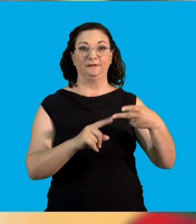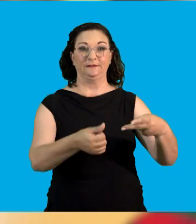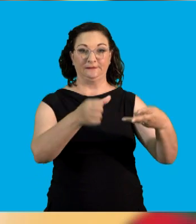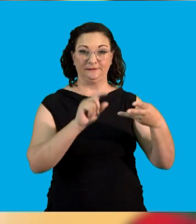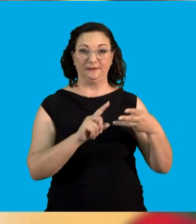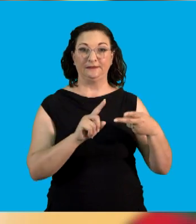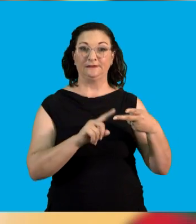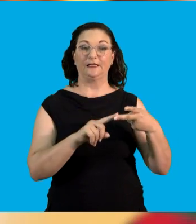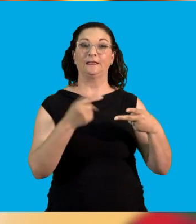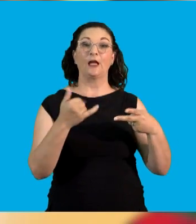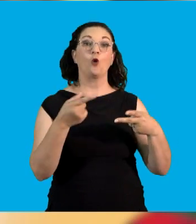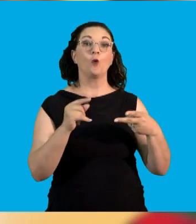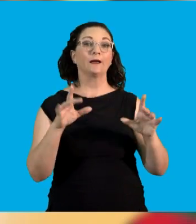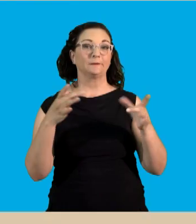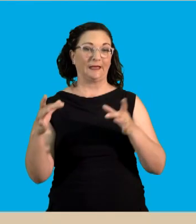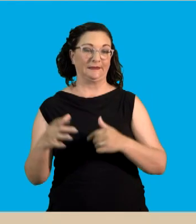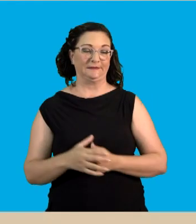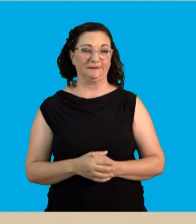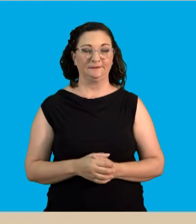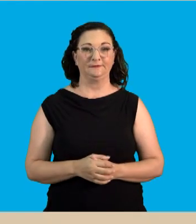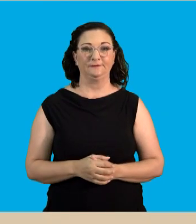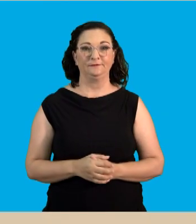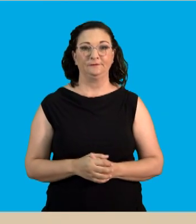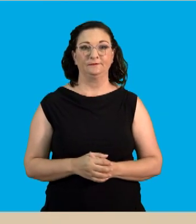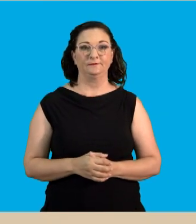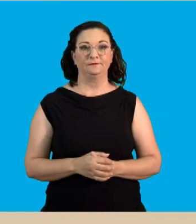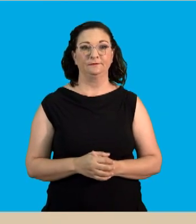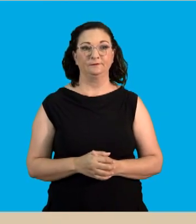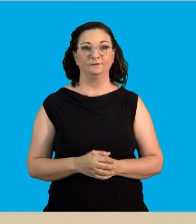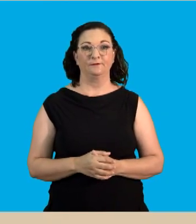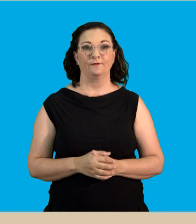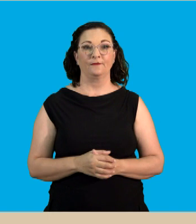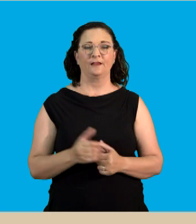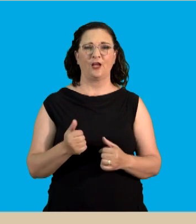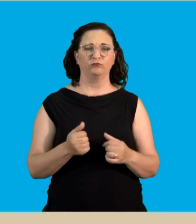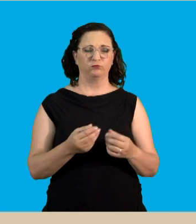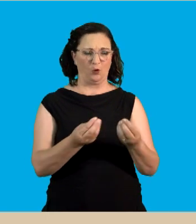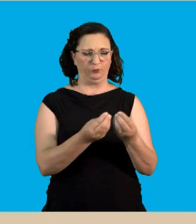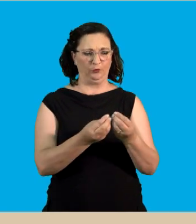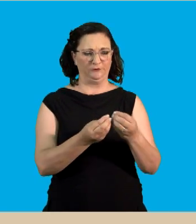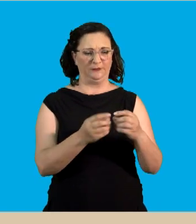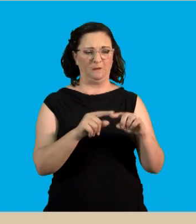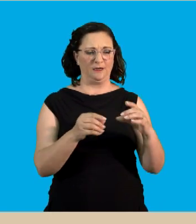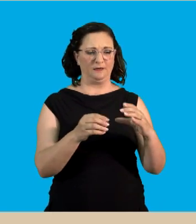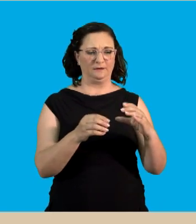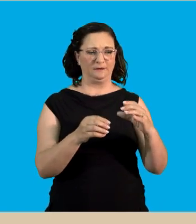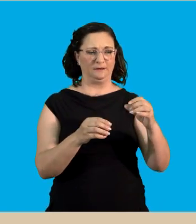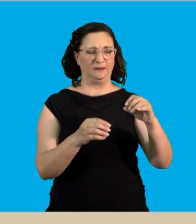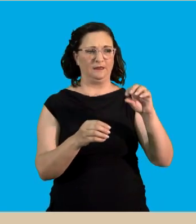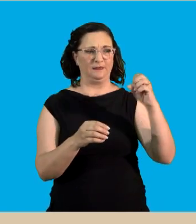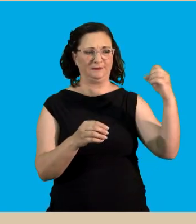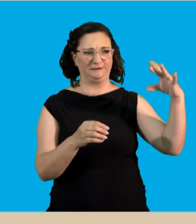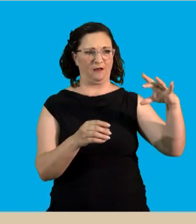second concept, which is the planets. Now, a round body traveling around